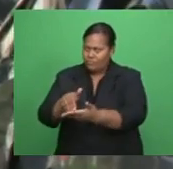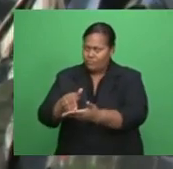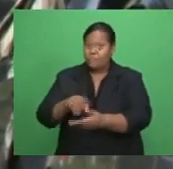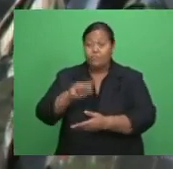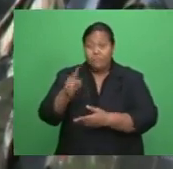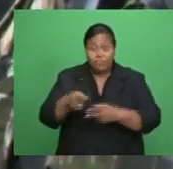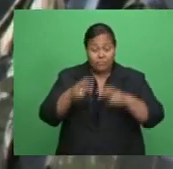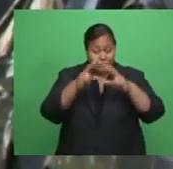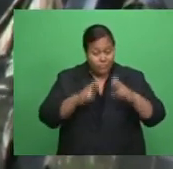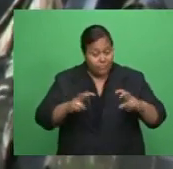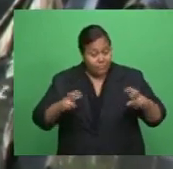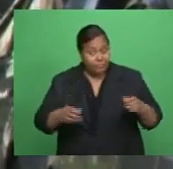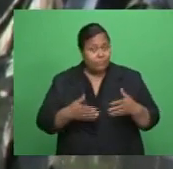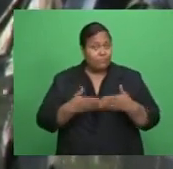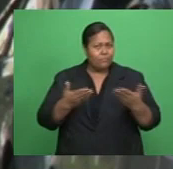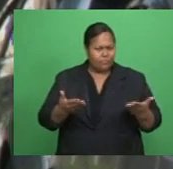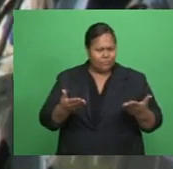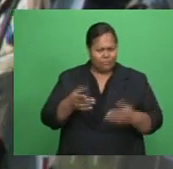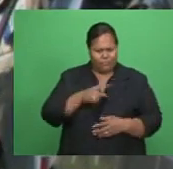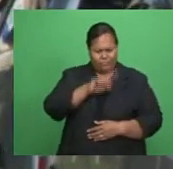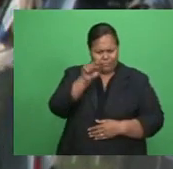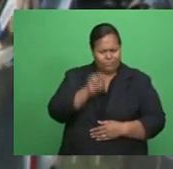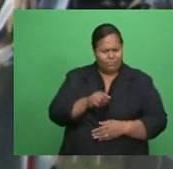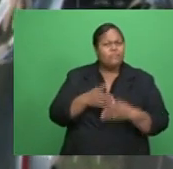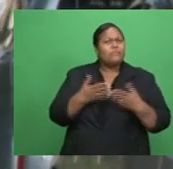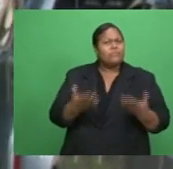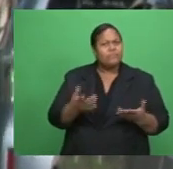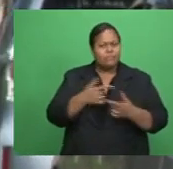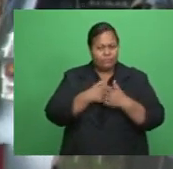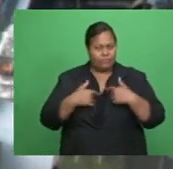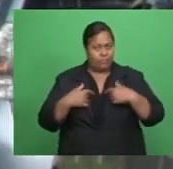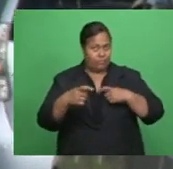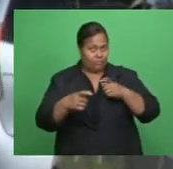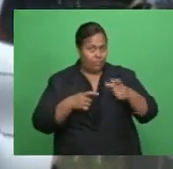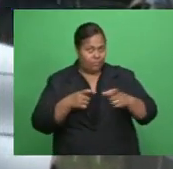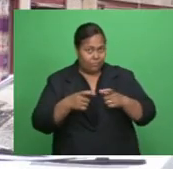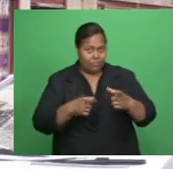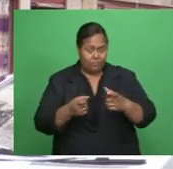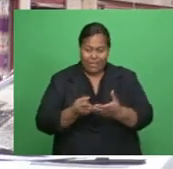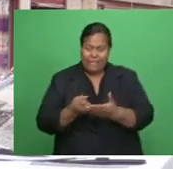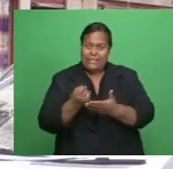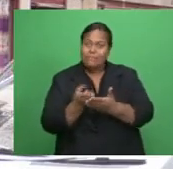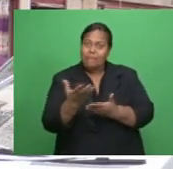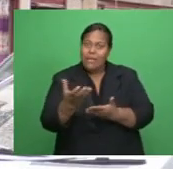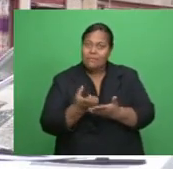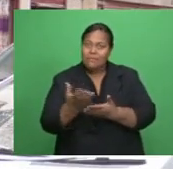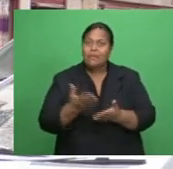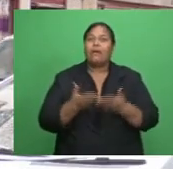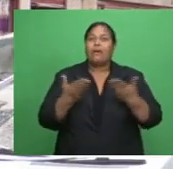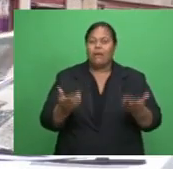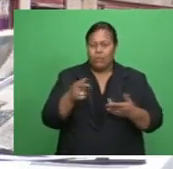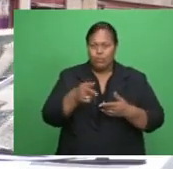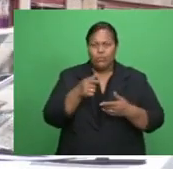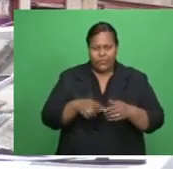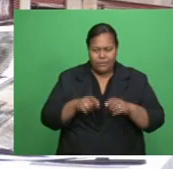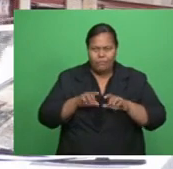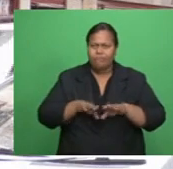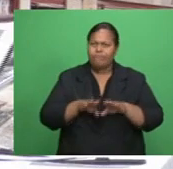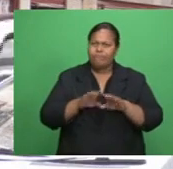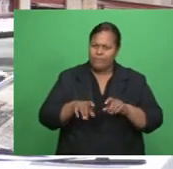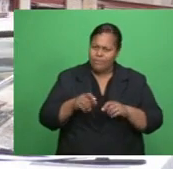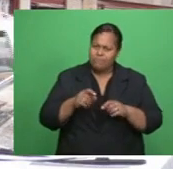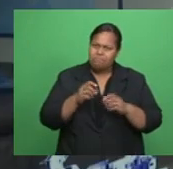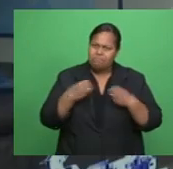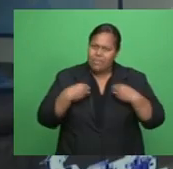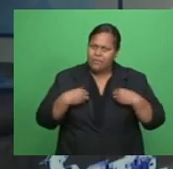which everybody talks about, is how we're going to control our and how we're going to expenses and how we're going to keep afloat. Because keeping afloat is very important for